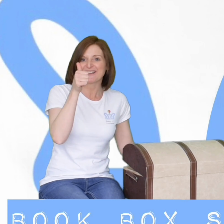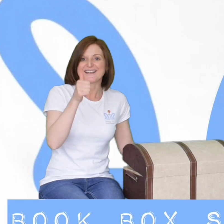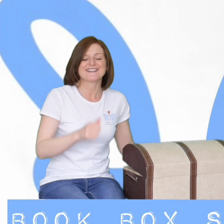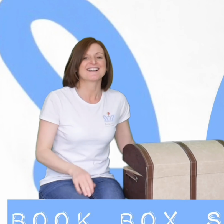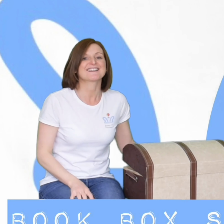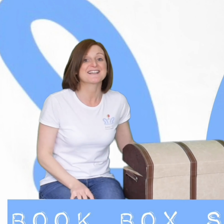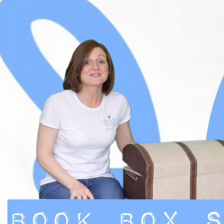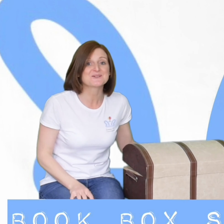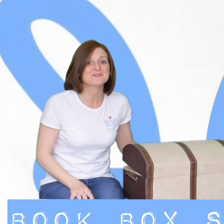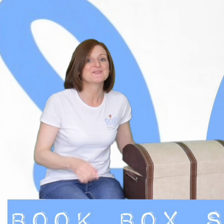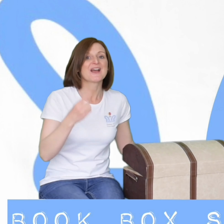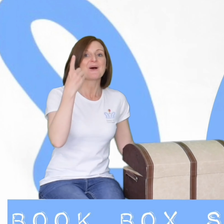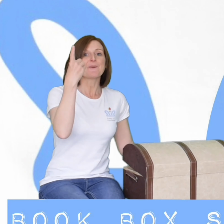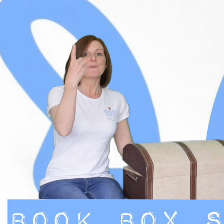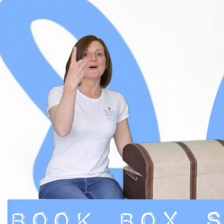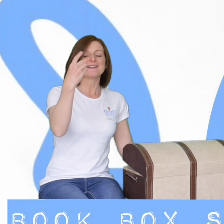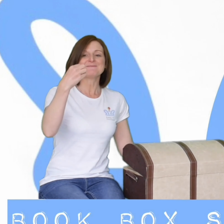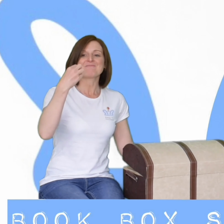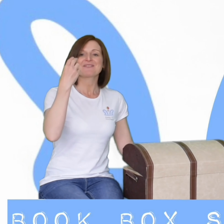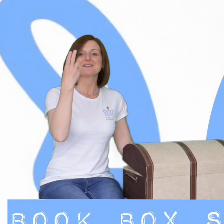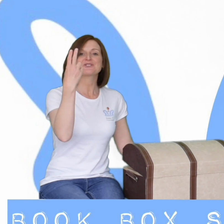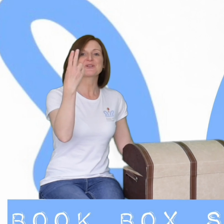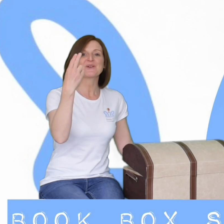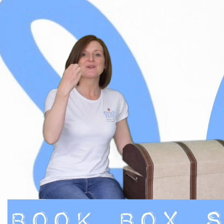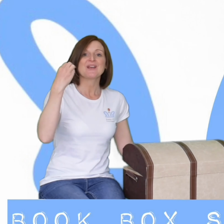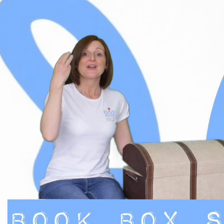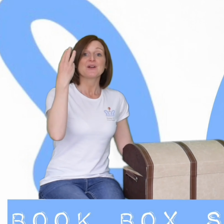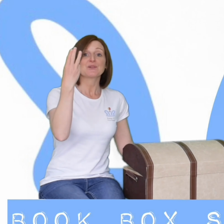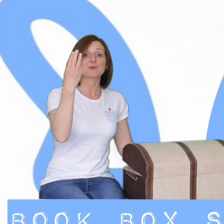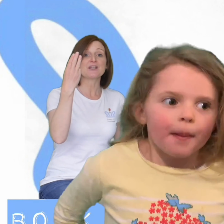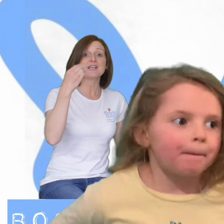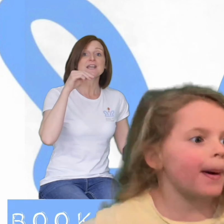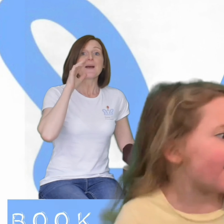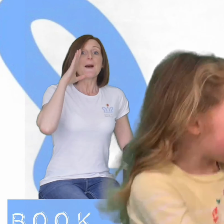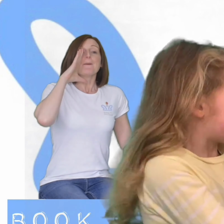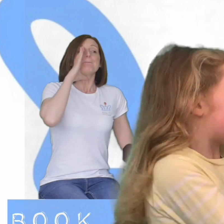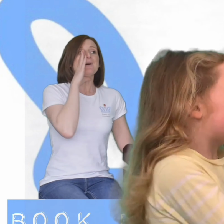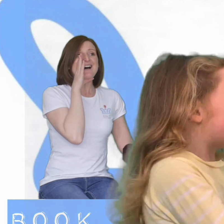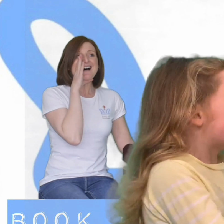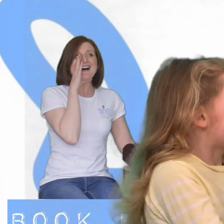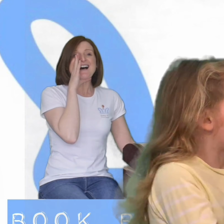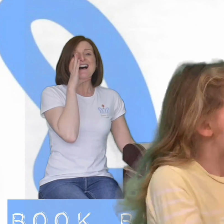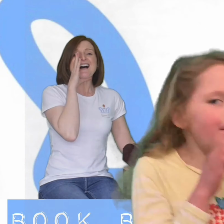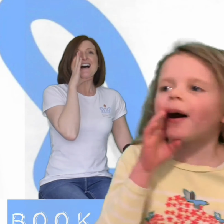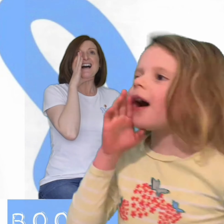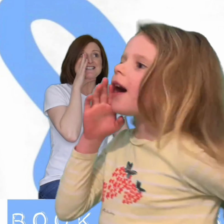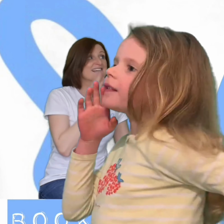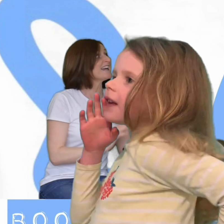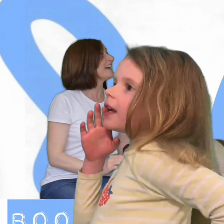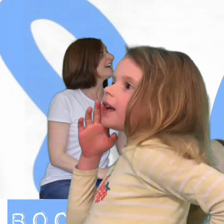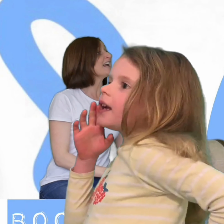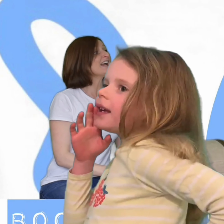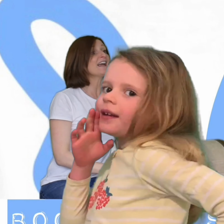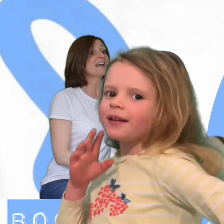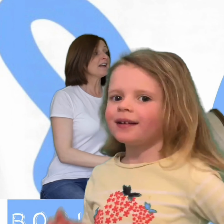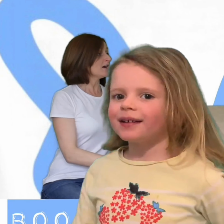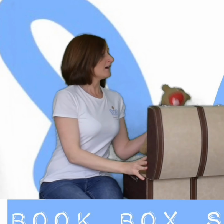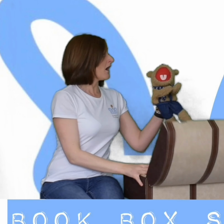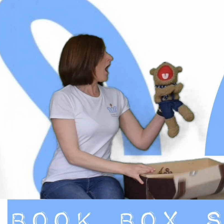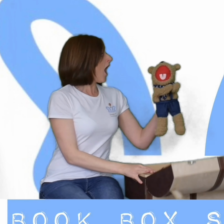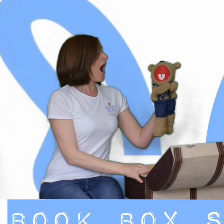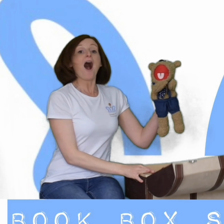Yeah. Okay, let's go. One, two, three, Buddy! Buddy!